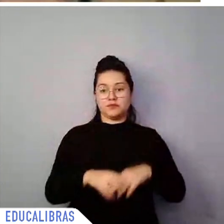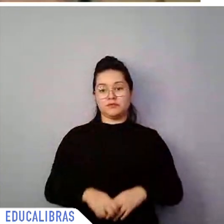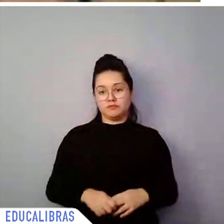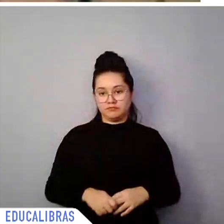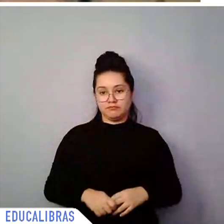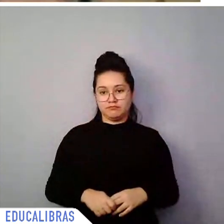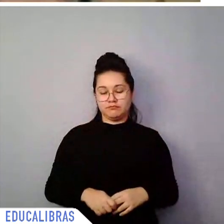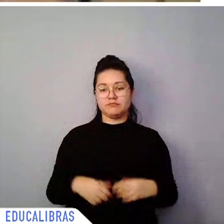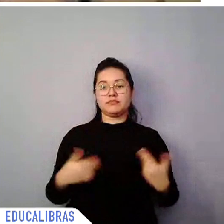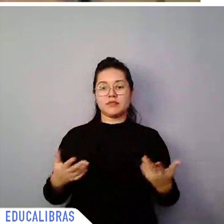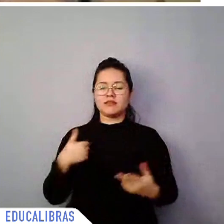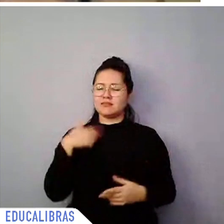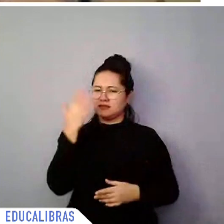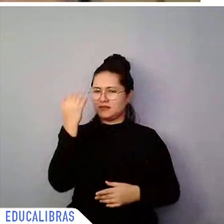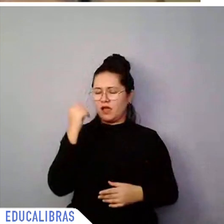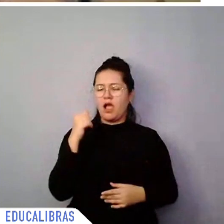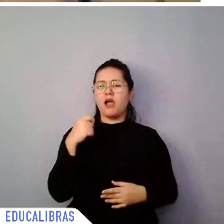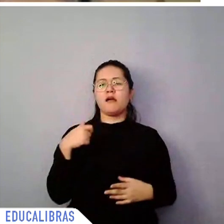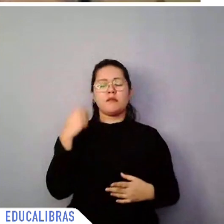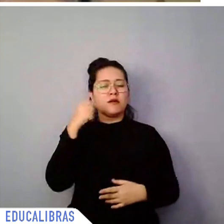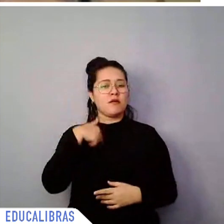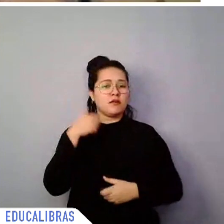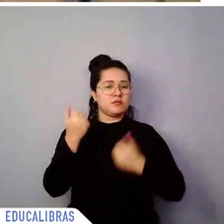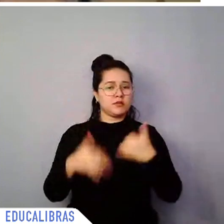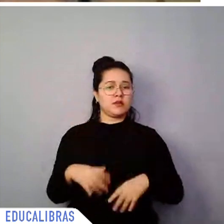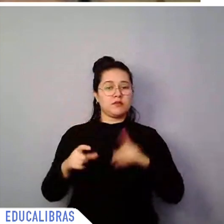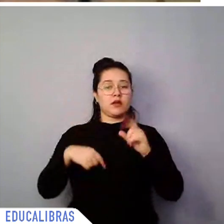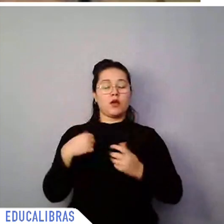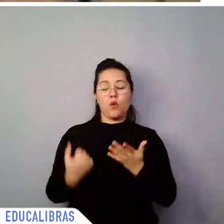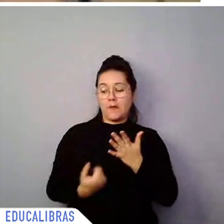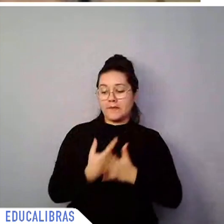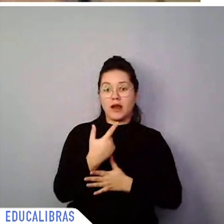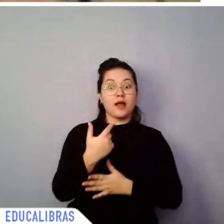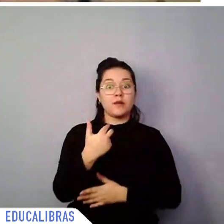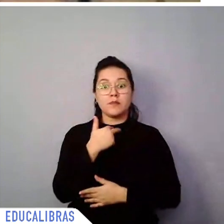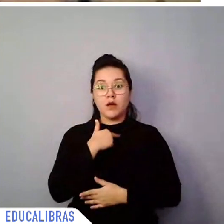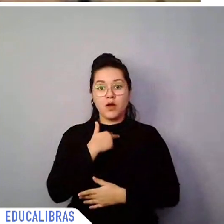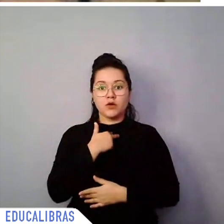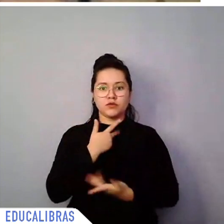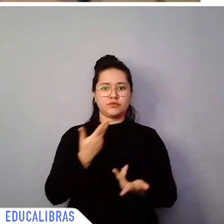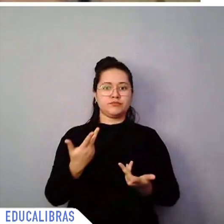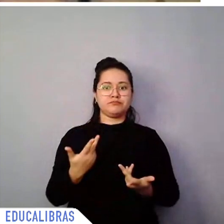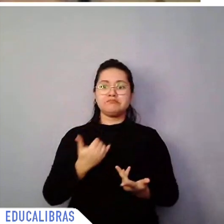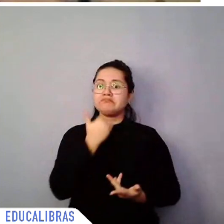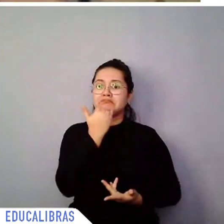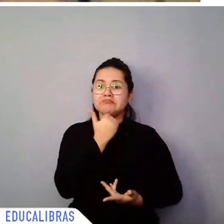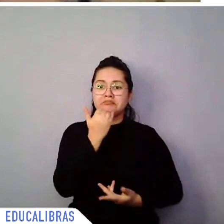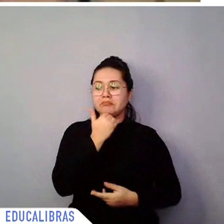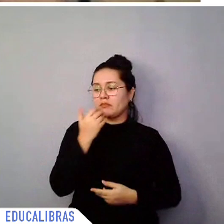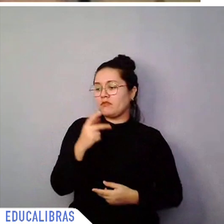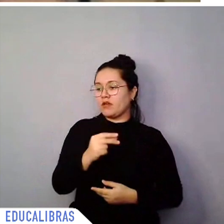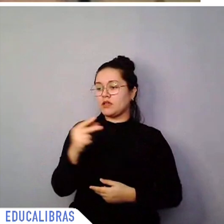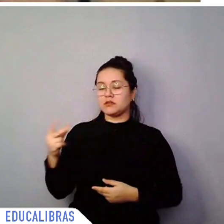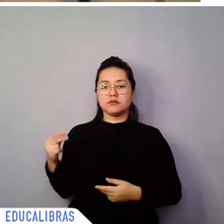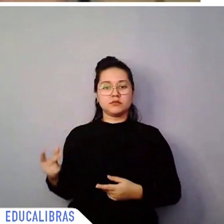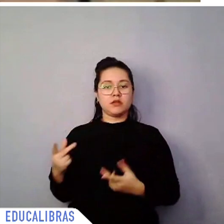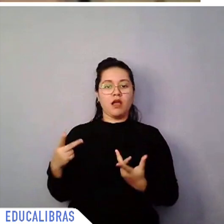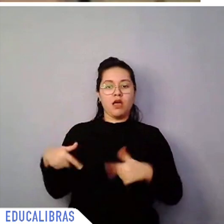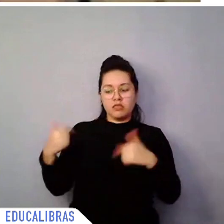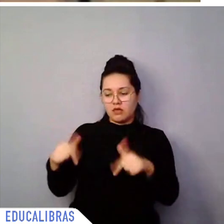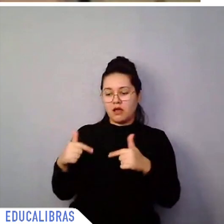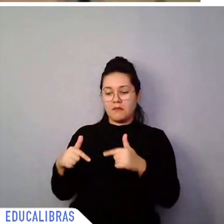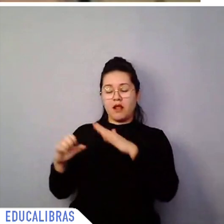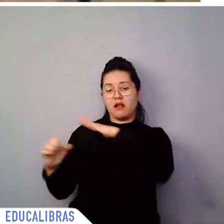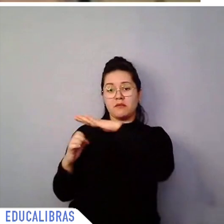And if they manage to buy vaccines, the vaccines have been to be donated to SUS. It's